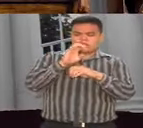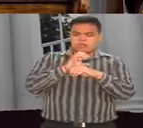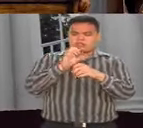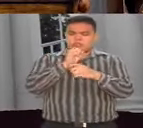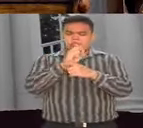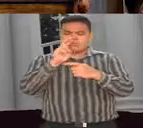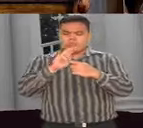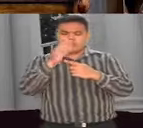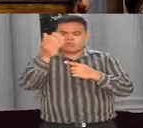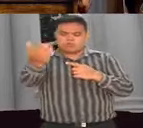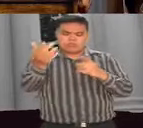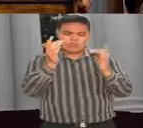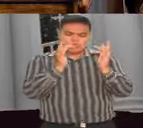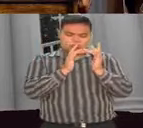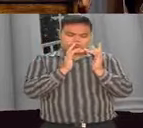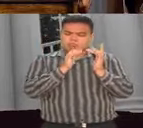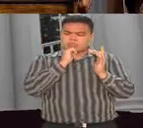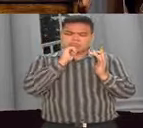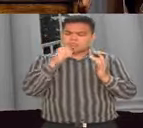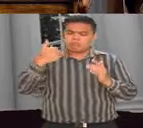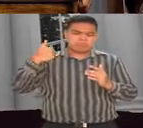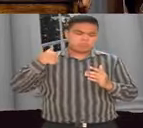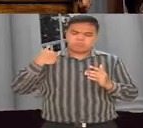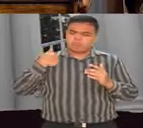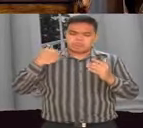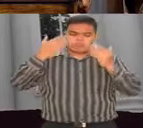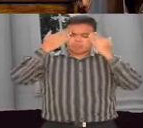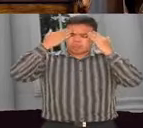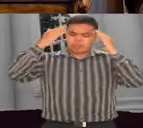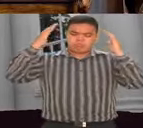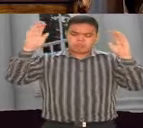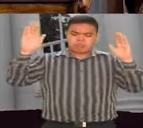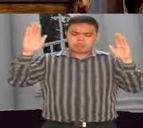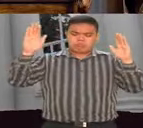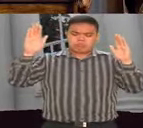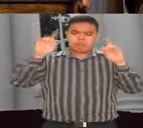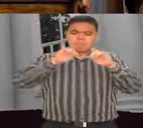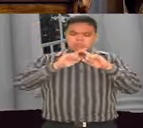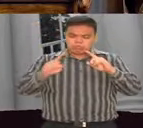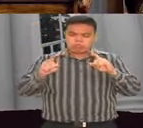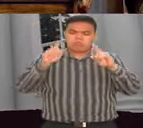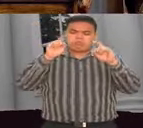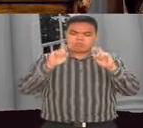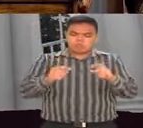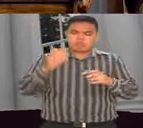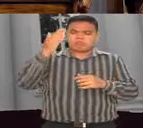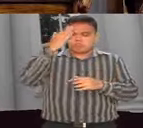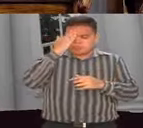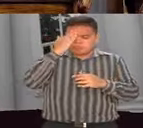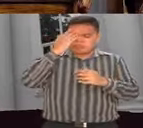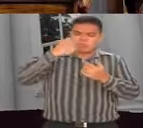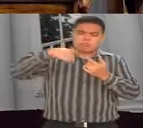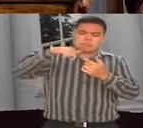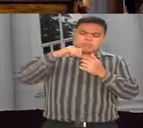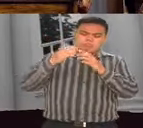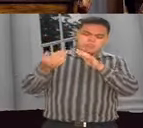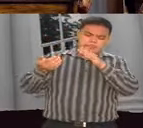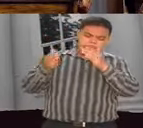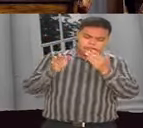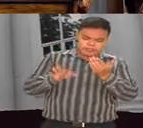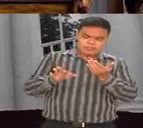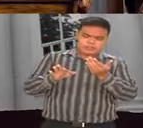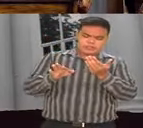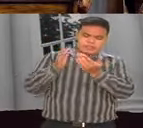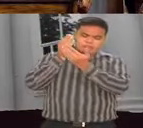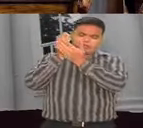that has not been saved, not born again, they do not know for sure when they die, they will be with you in heaven. Lord, I pray that they will accept